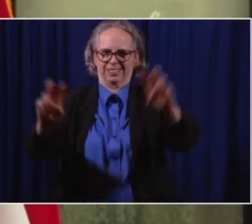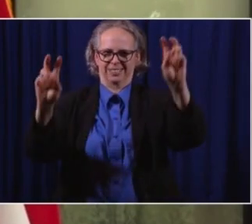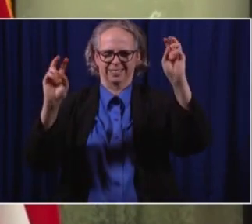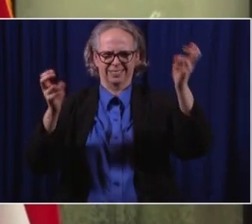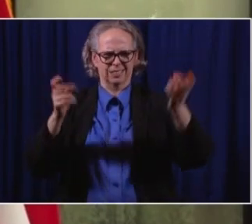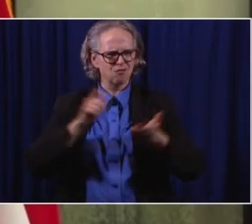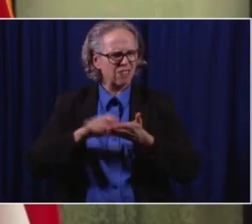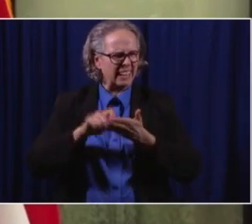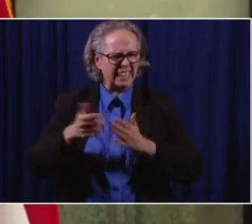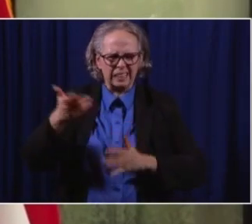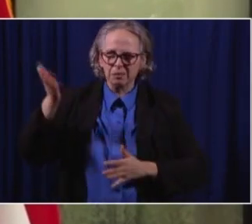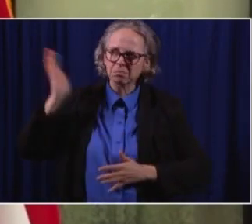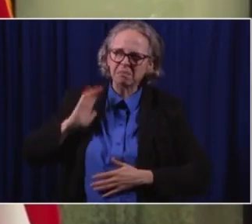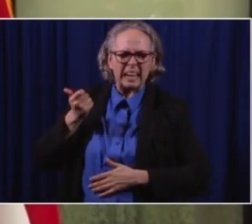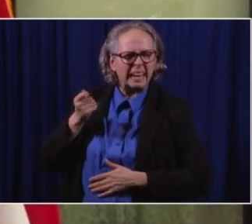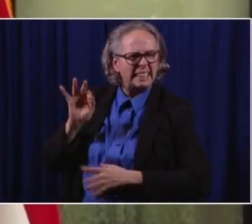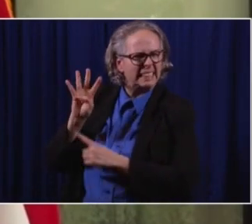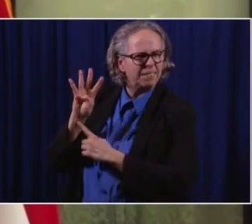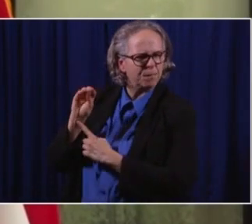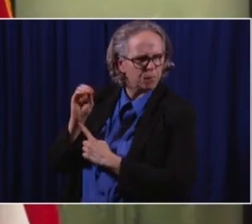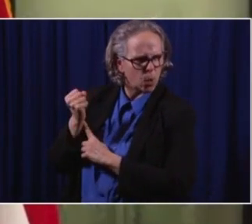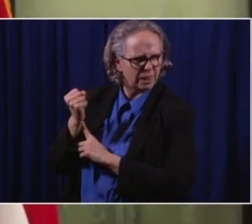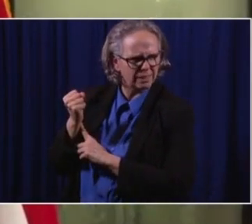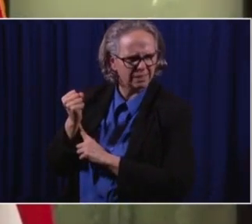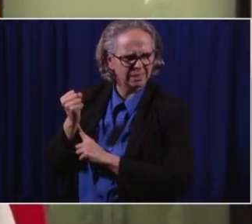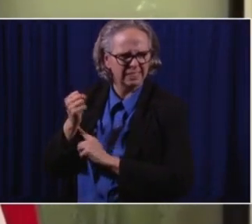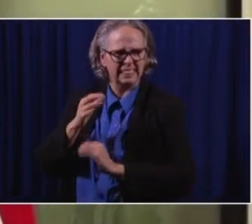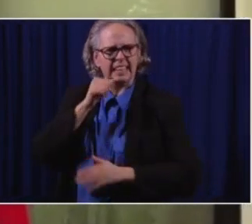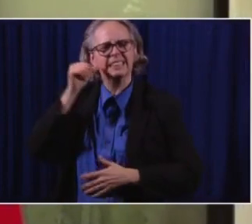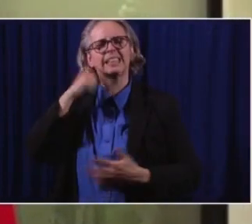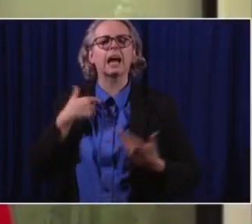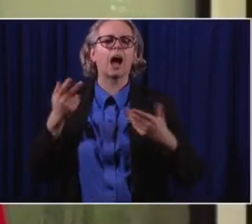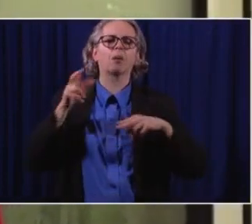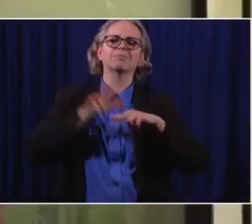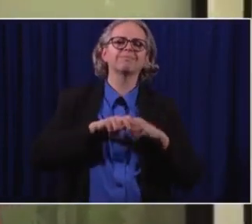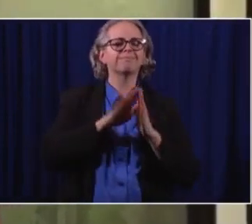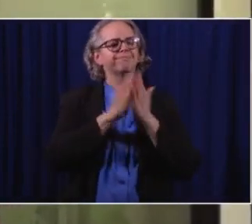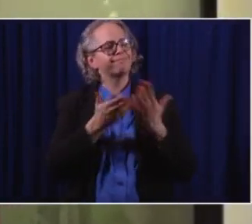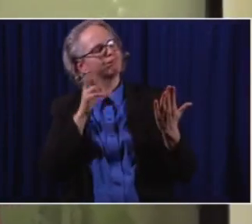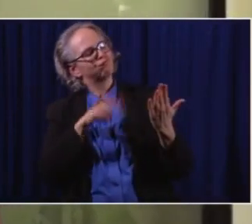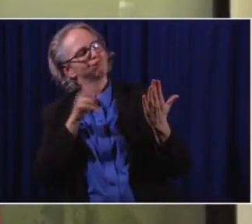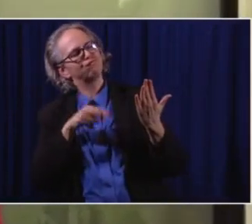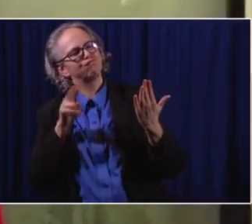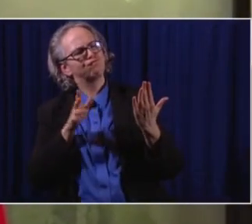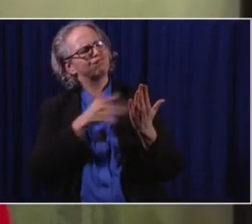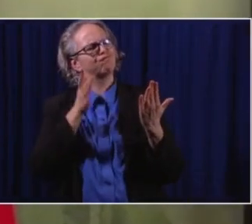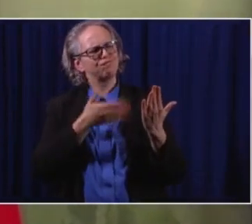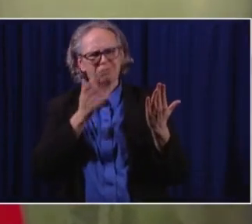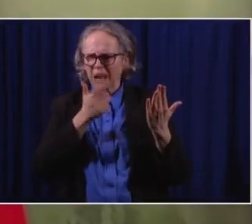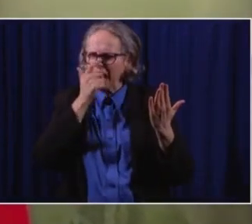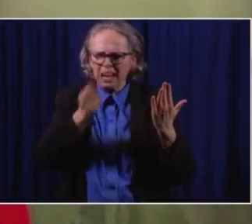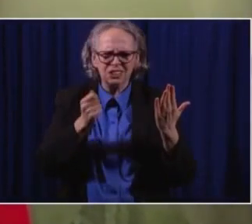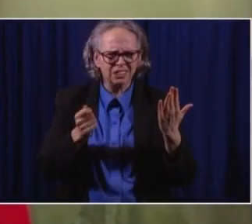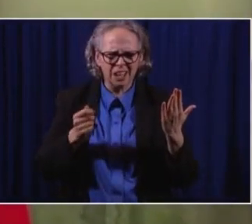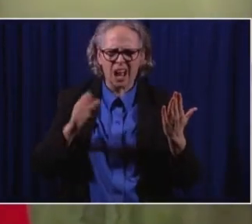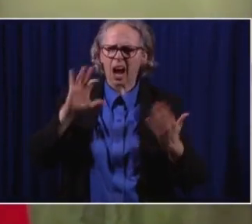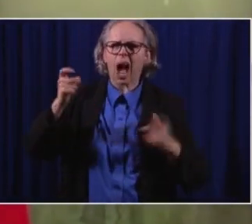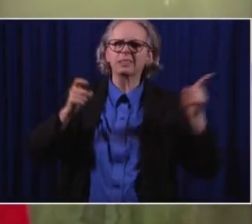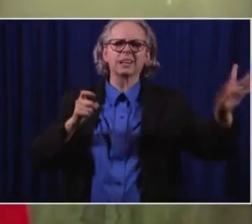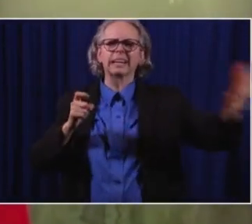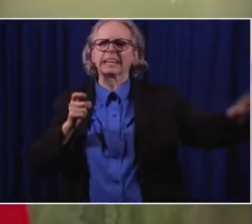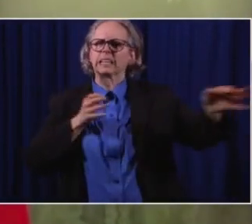it yesterday and came across this part. This is Cox describing what happened after